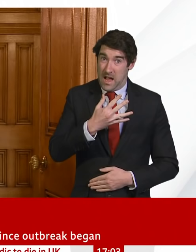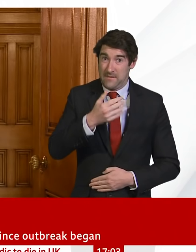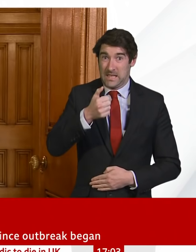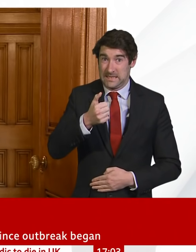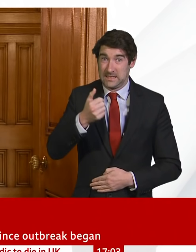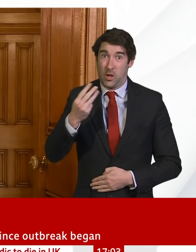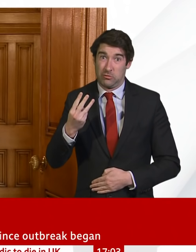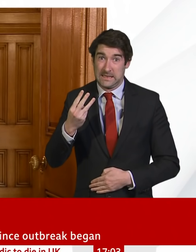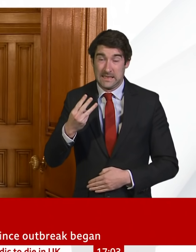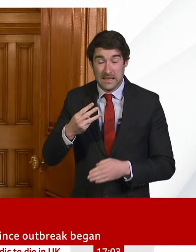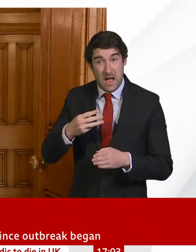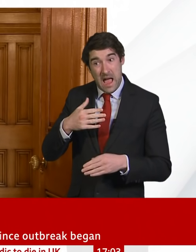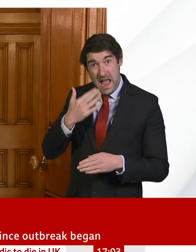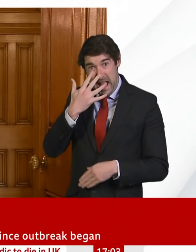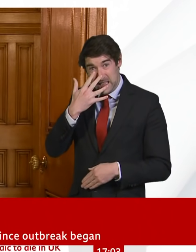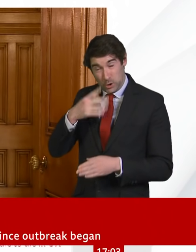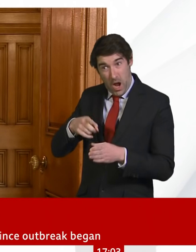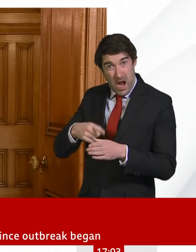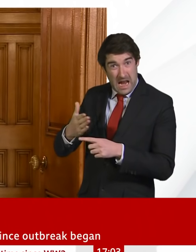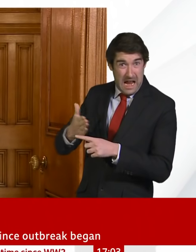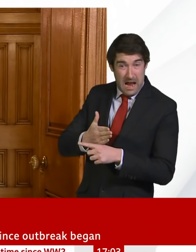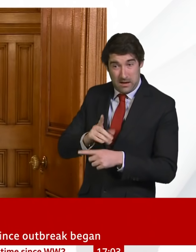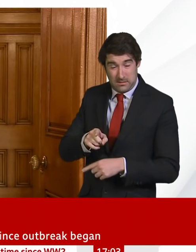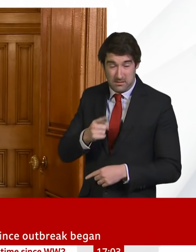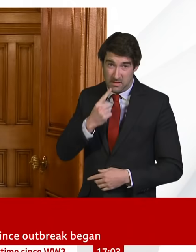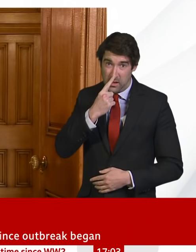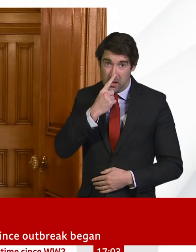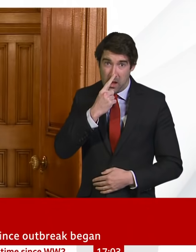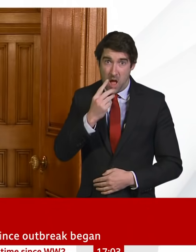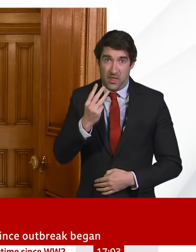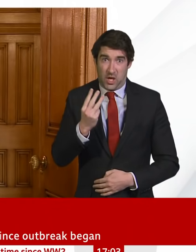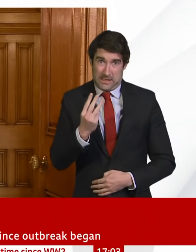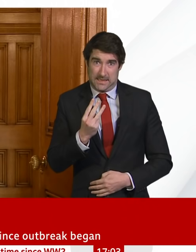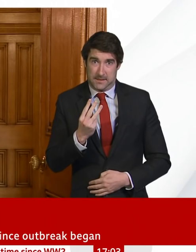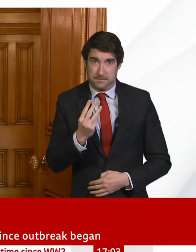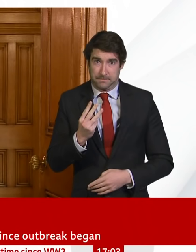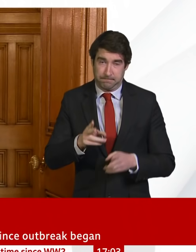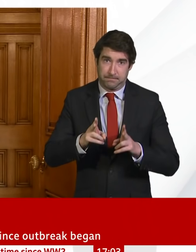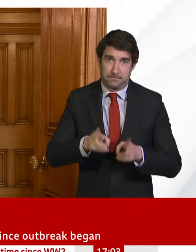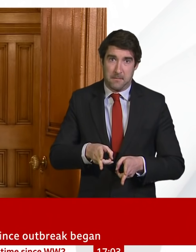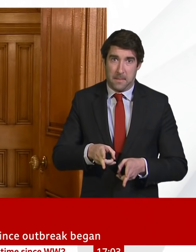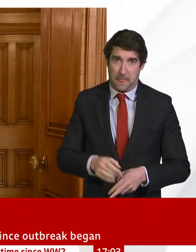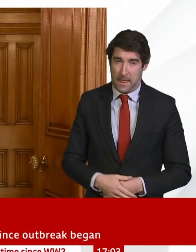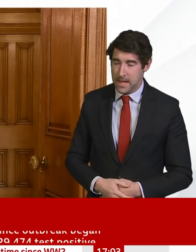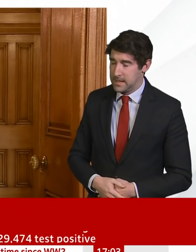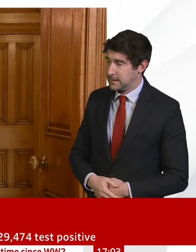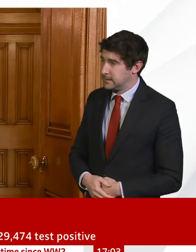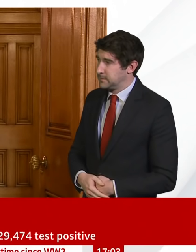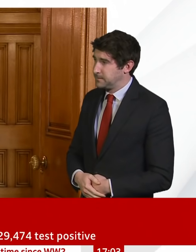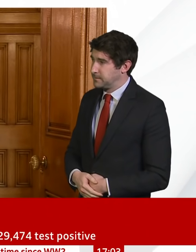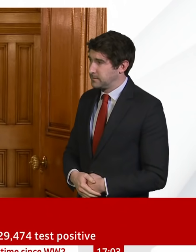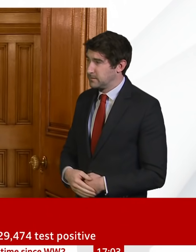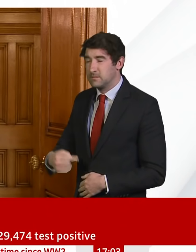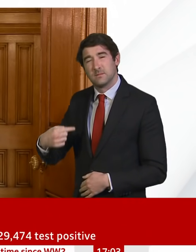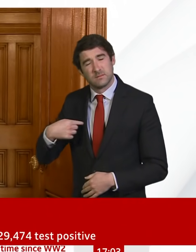youngest of them was just 13 years old. All our thoughts and prayers are with the families and